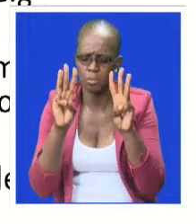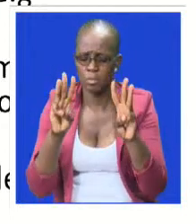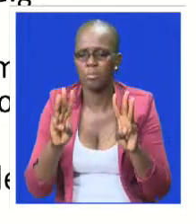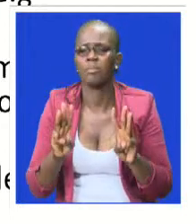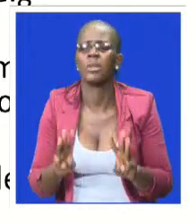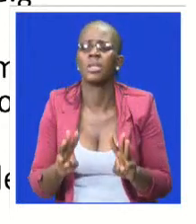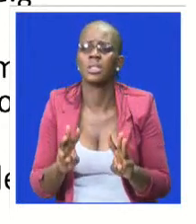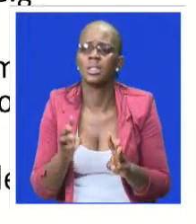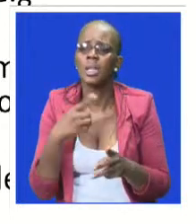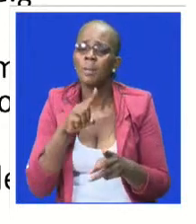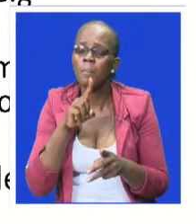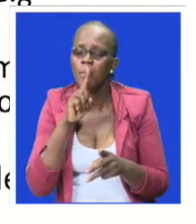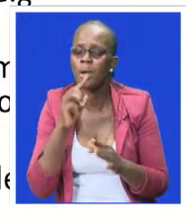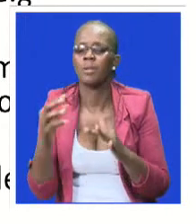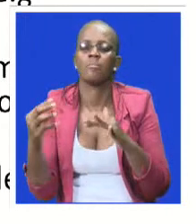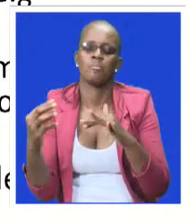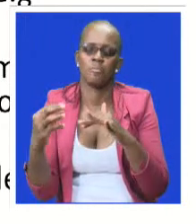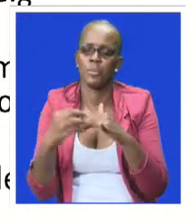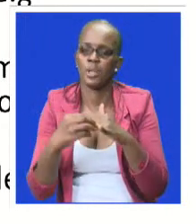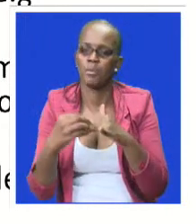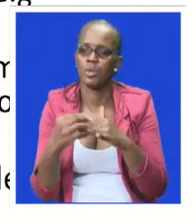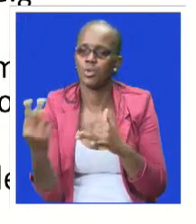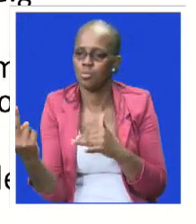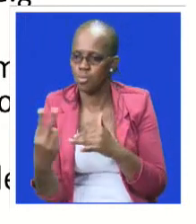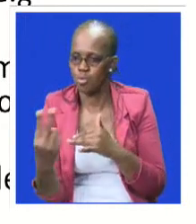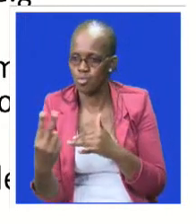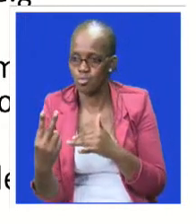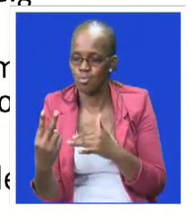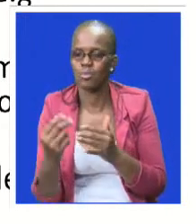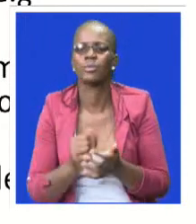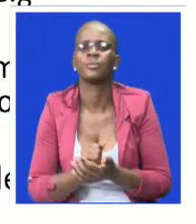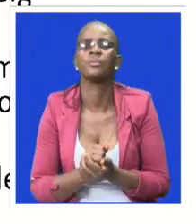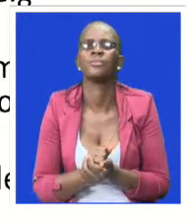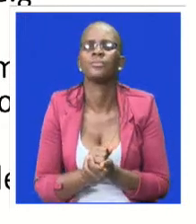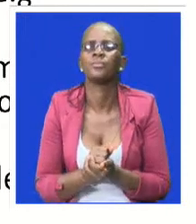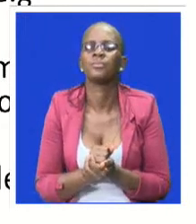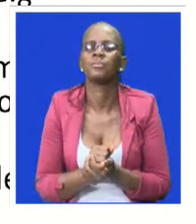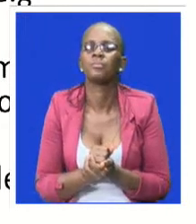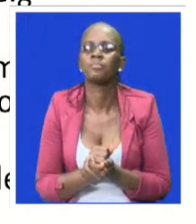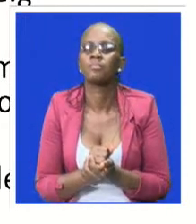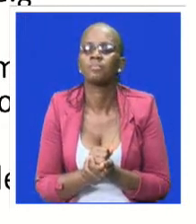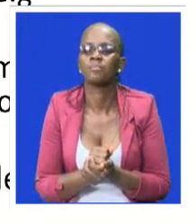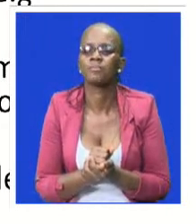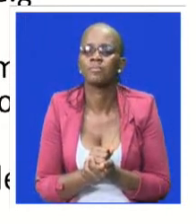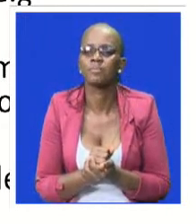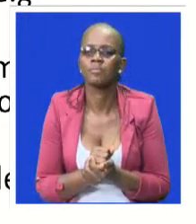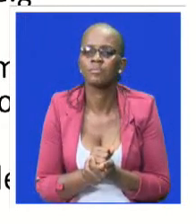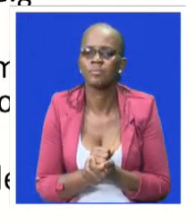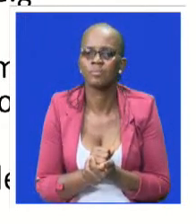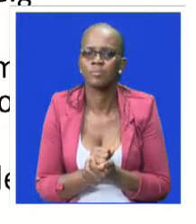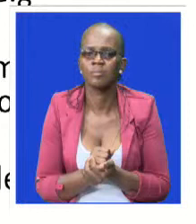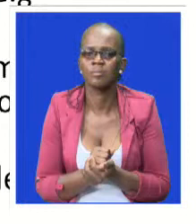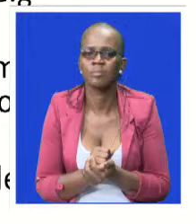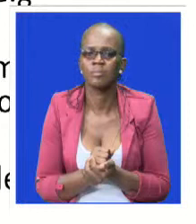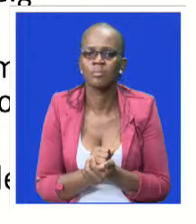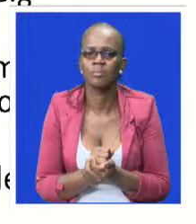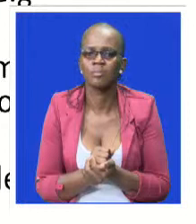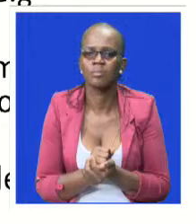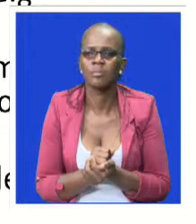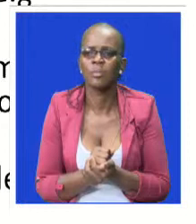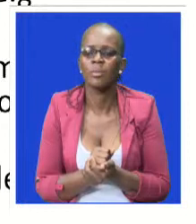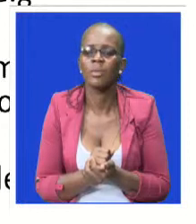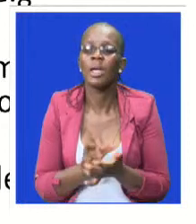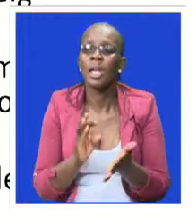group. Nomads. When we're talking about nomads, we are talking about people who do not live in